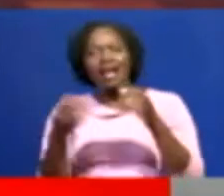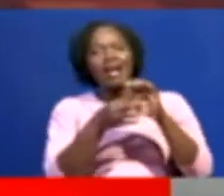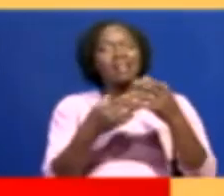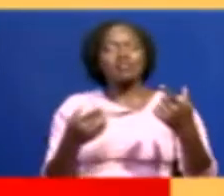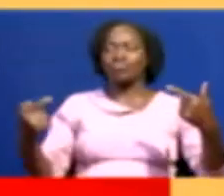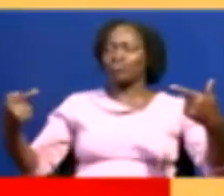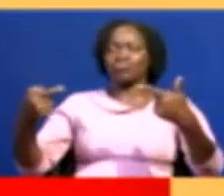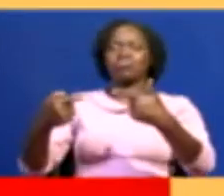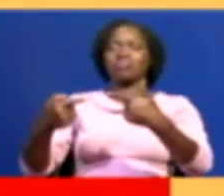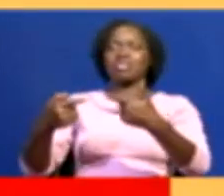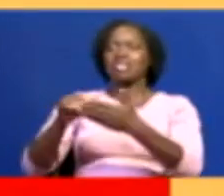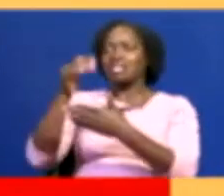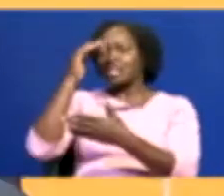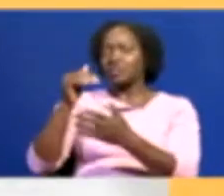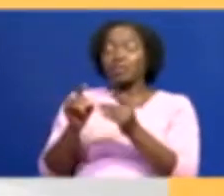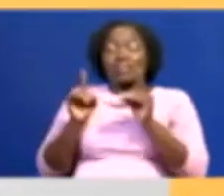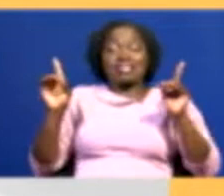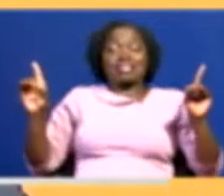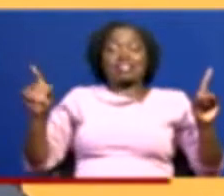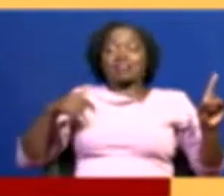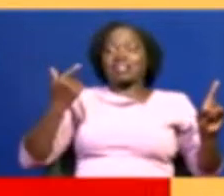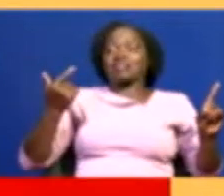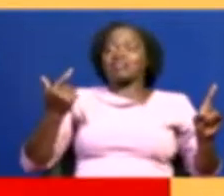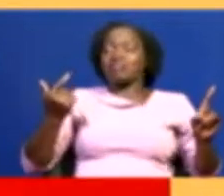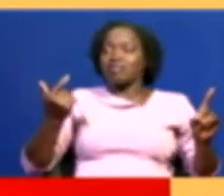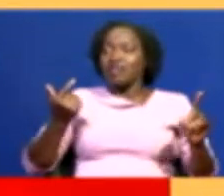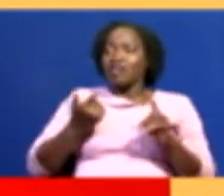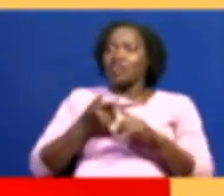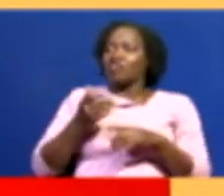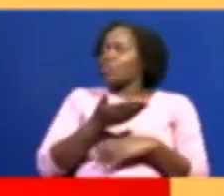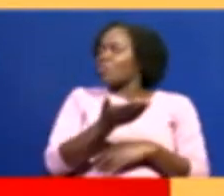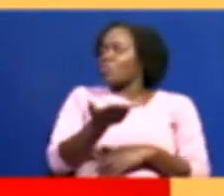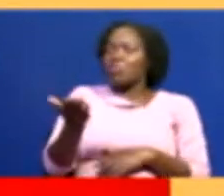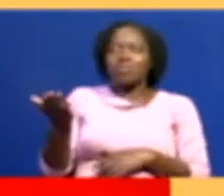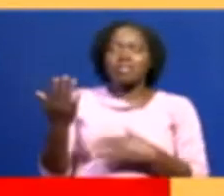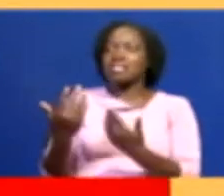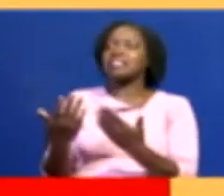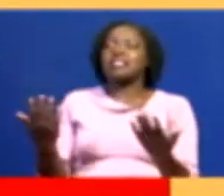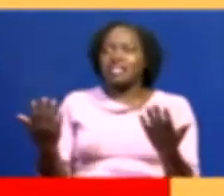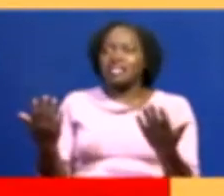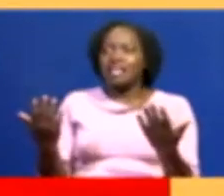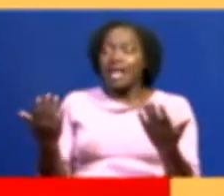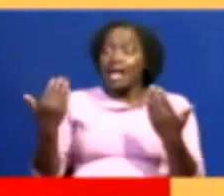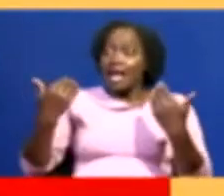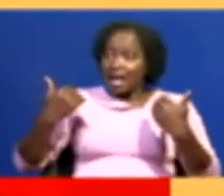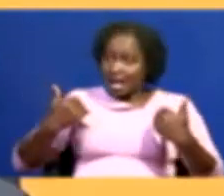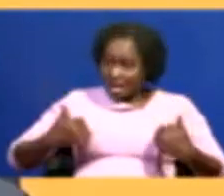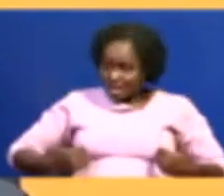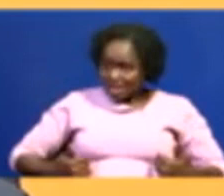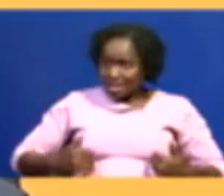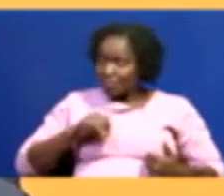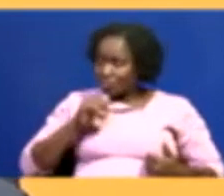why I decided even to distance myself from all these sorts of things. Okay. I am not supporting